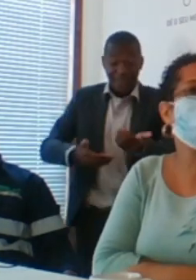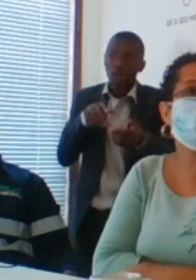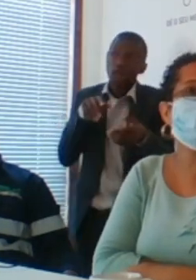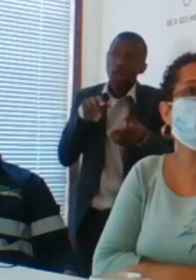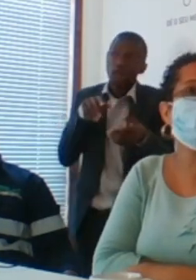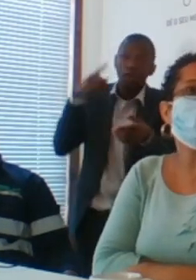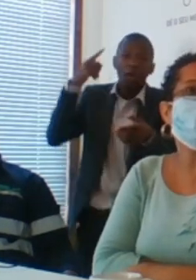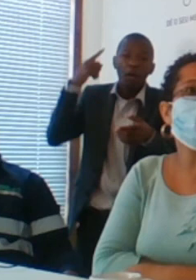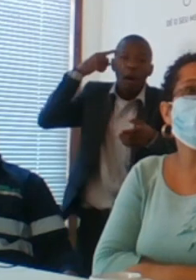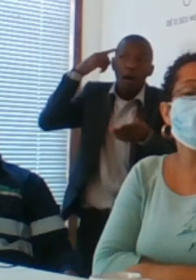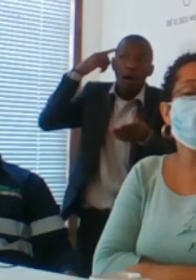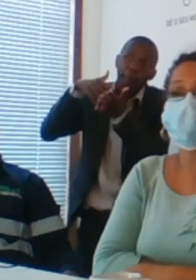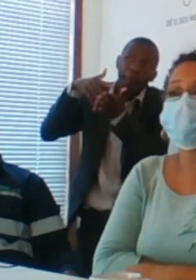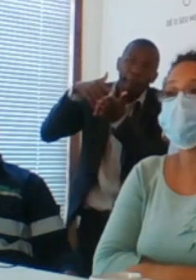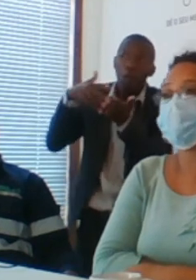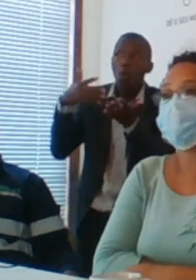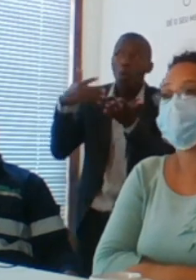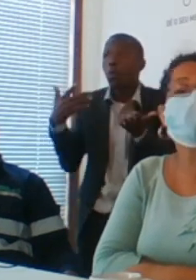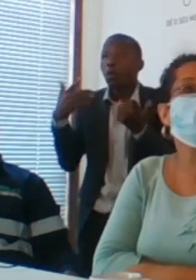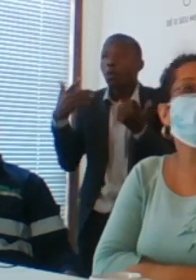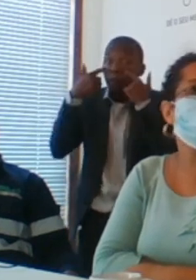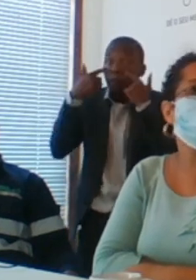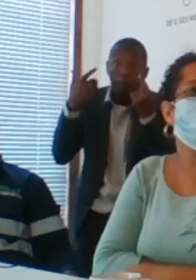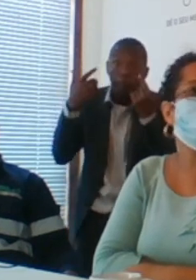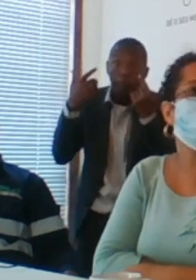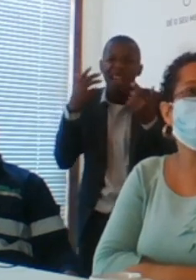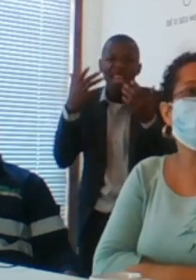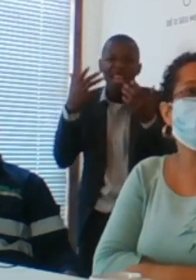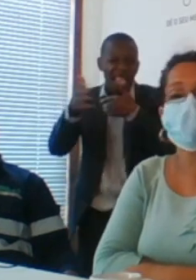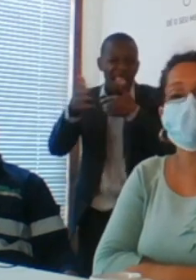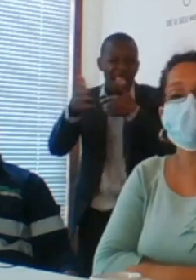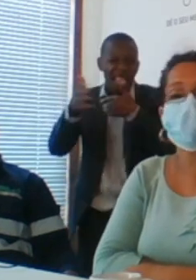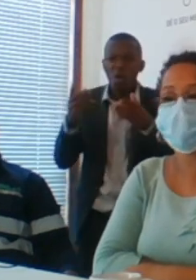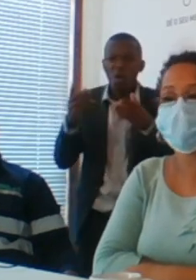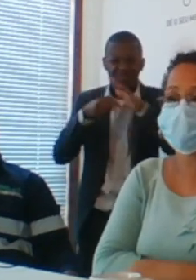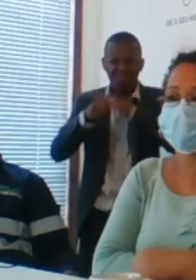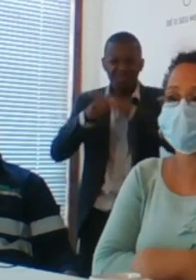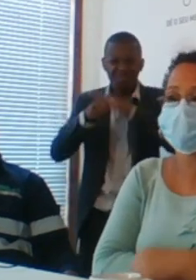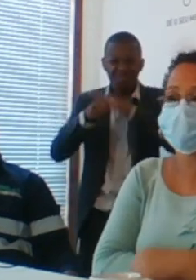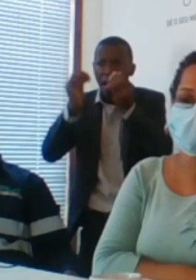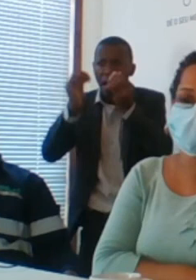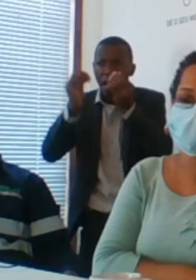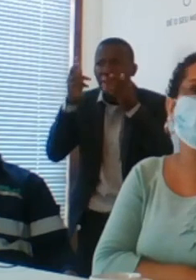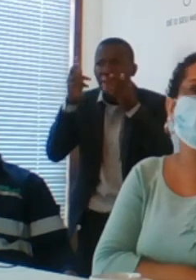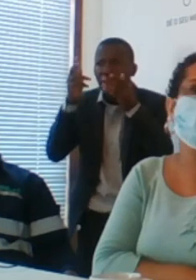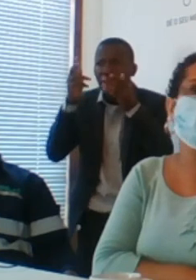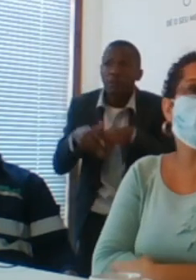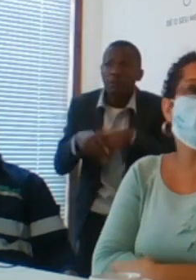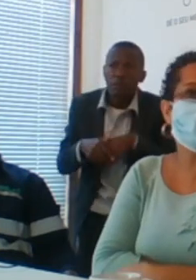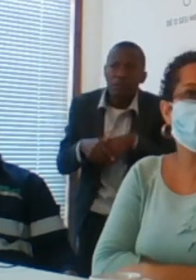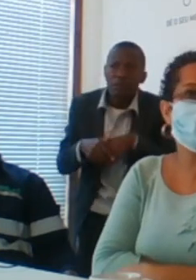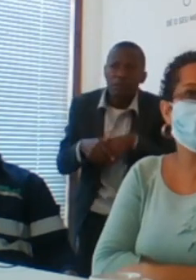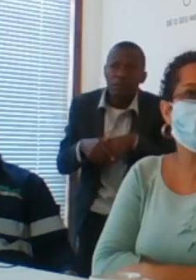your brain, then it means that you are fit to learn. If there is no neurological deficiency,